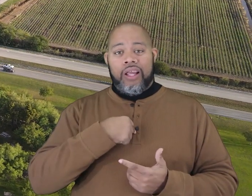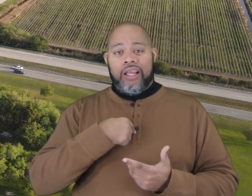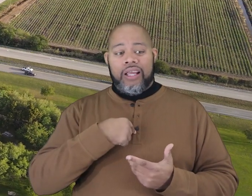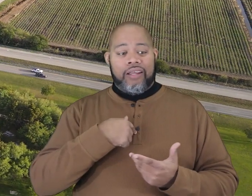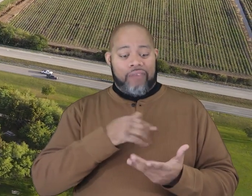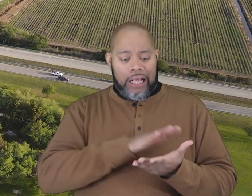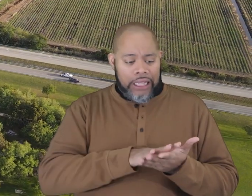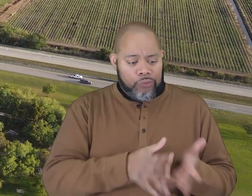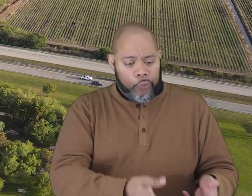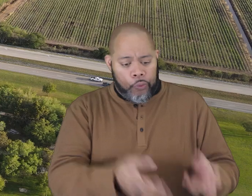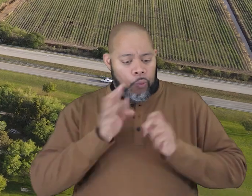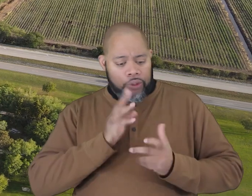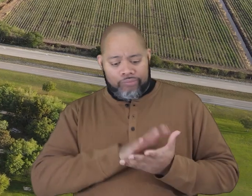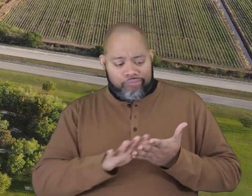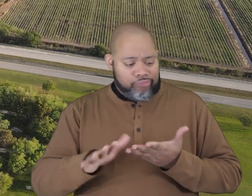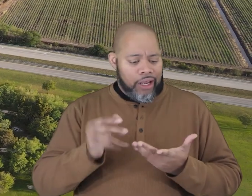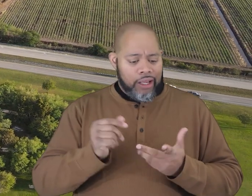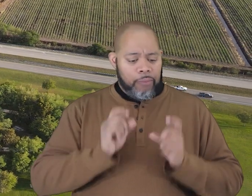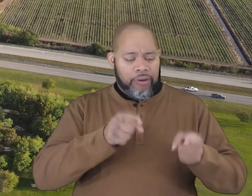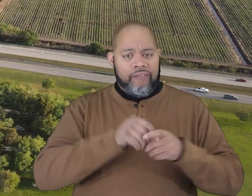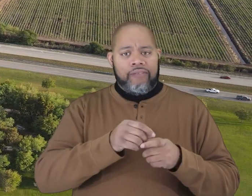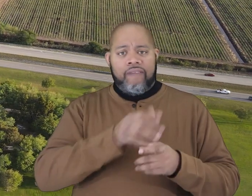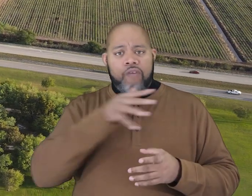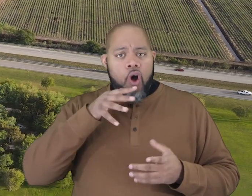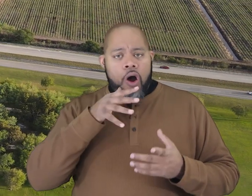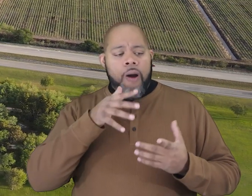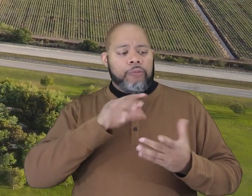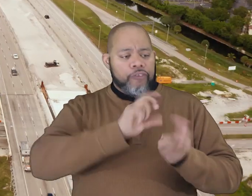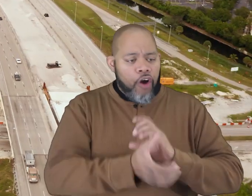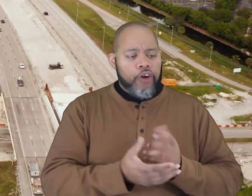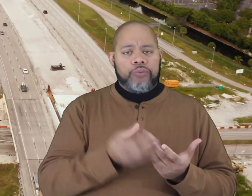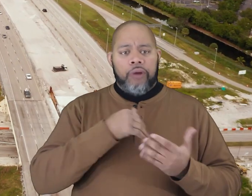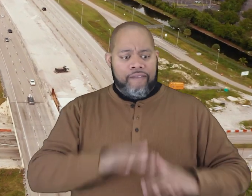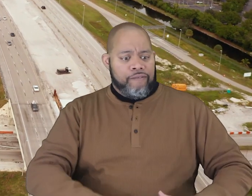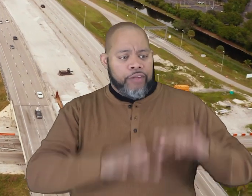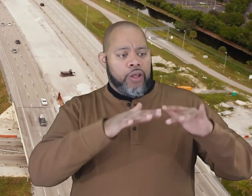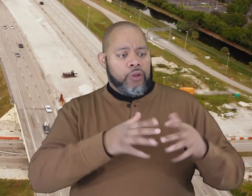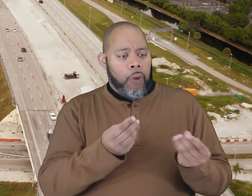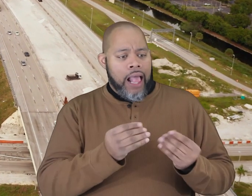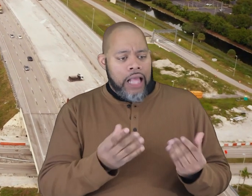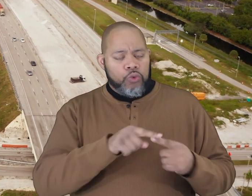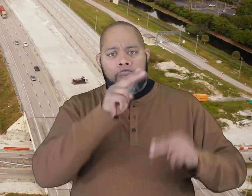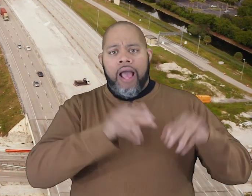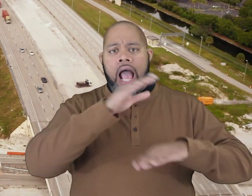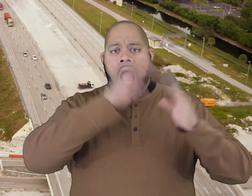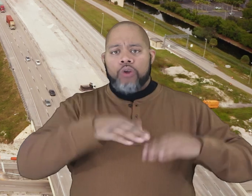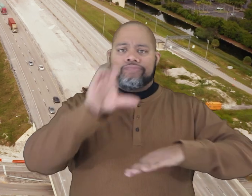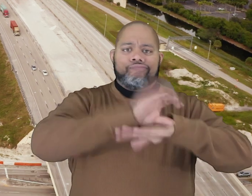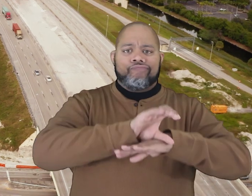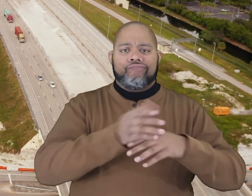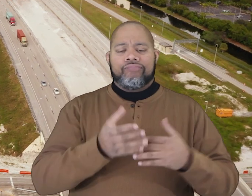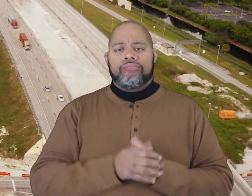We've ditched and drained wetlands and put them into agricultural production. We filled wetlands to build